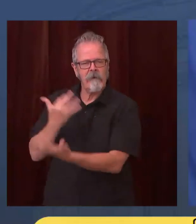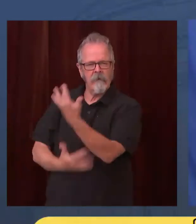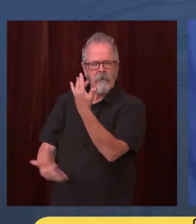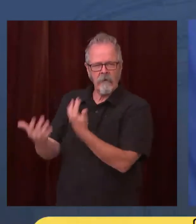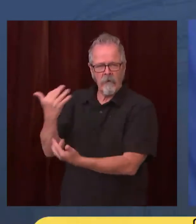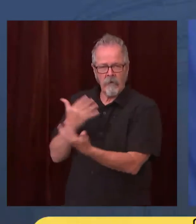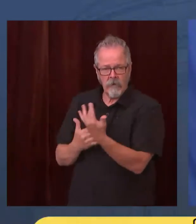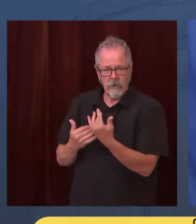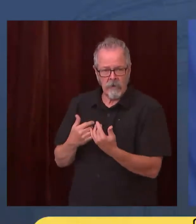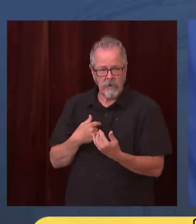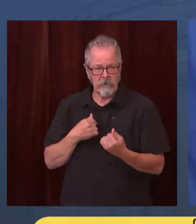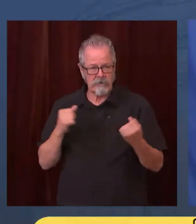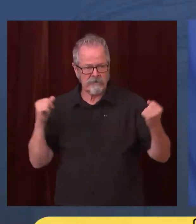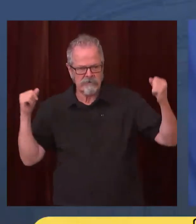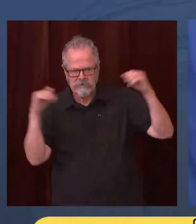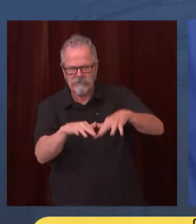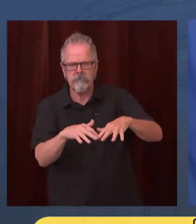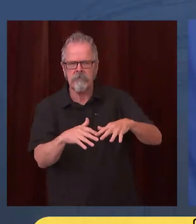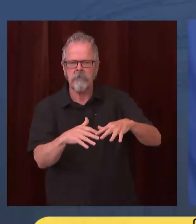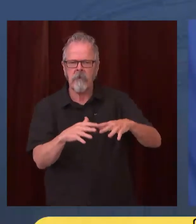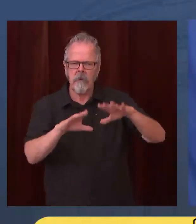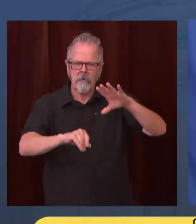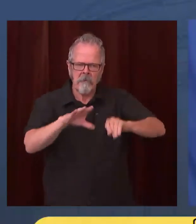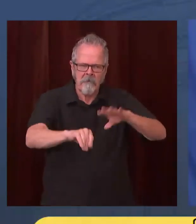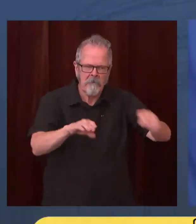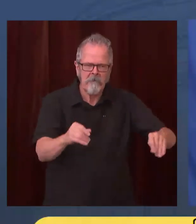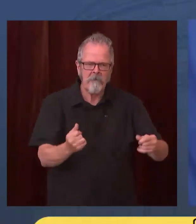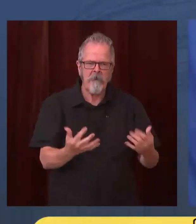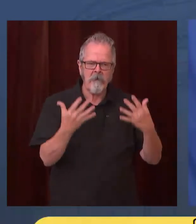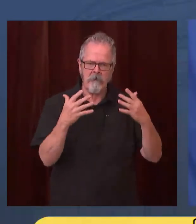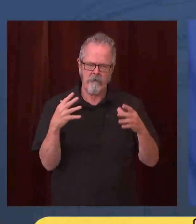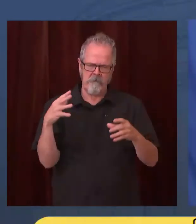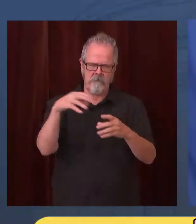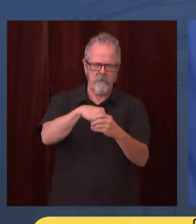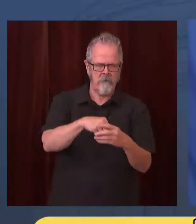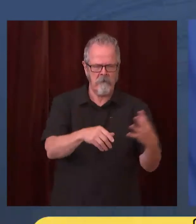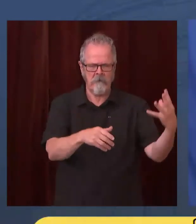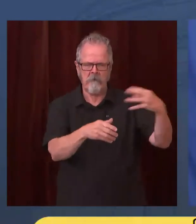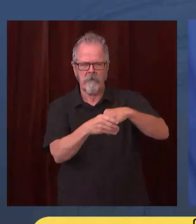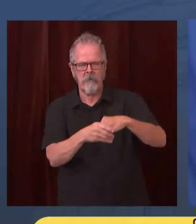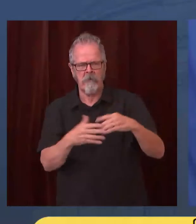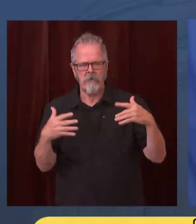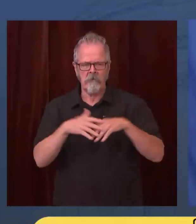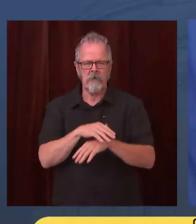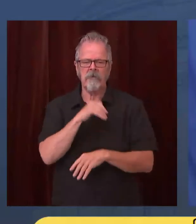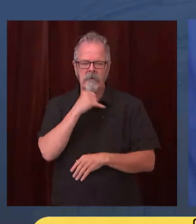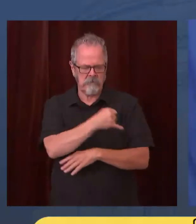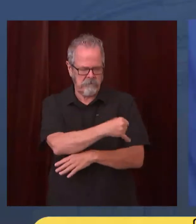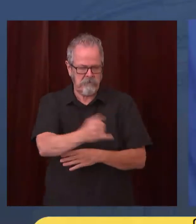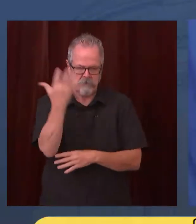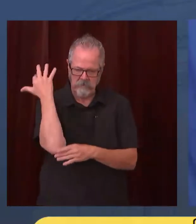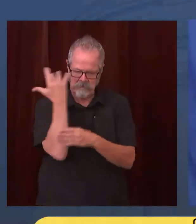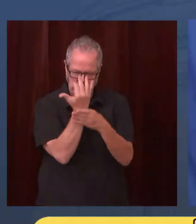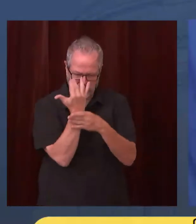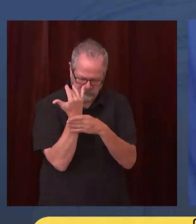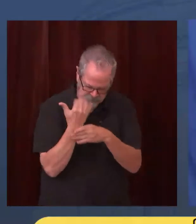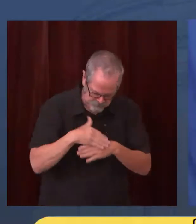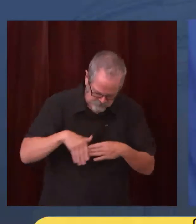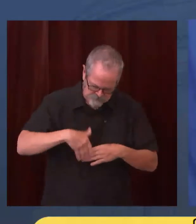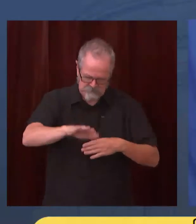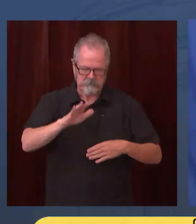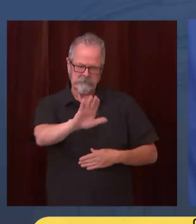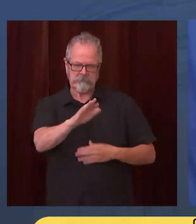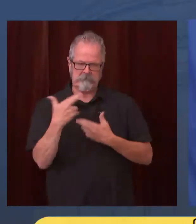states that are neighboring. But at some point, we are going to need to continue to look at that, the number of patients that are coming into our system,